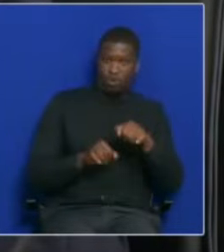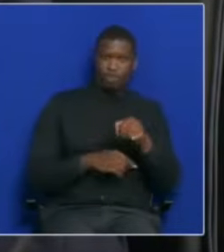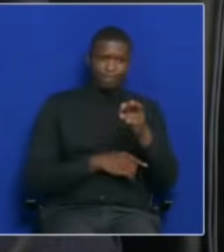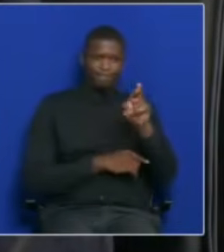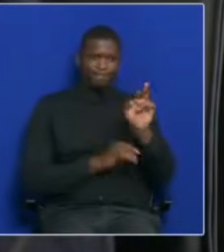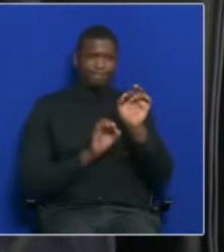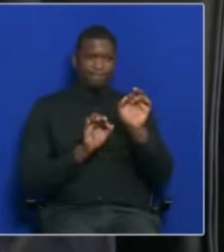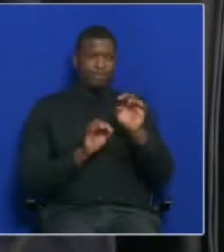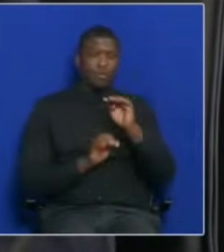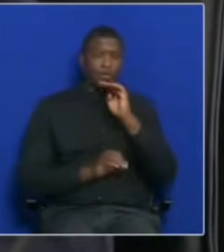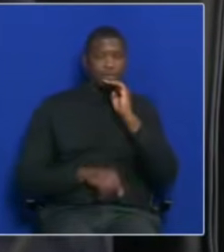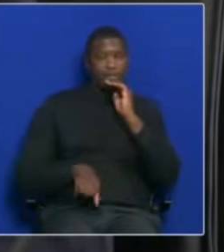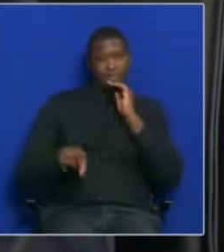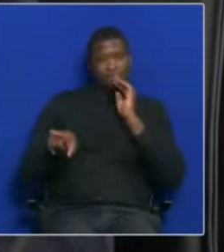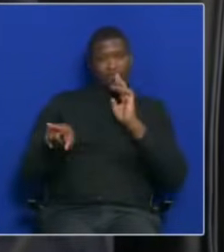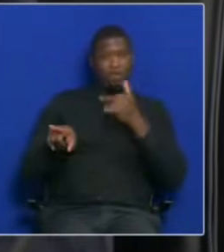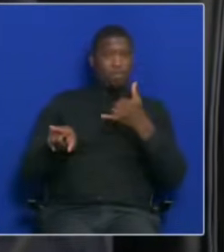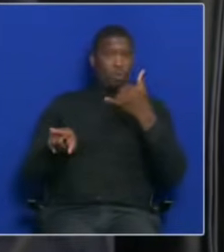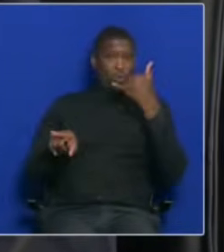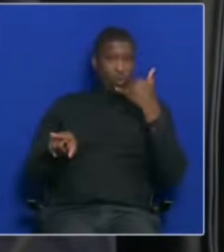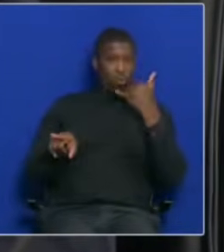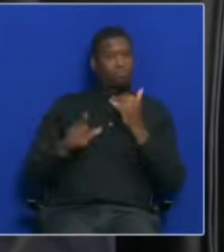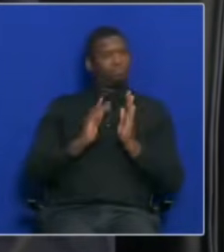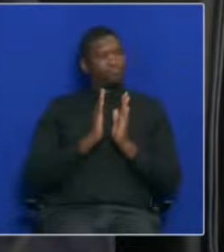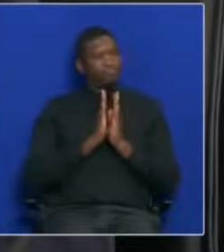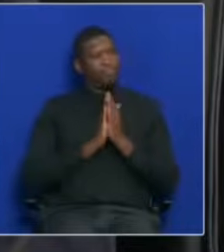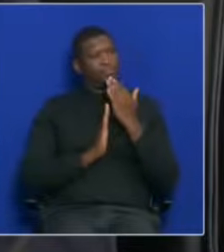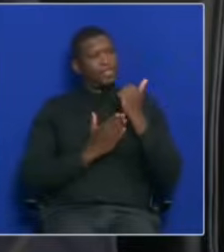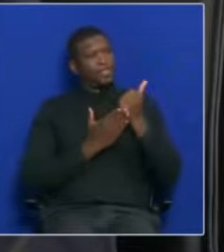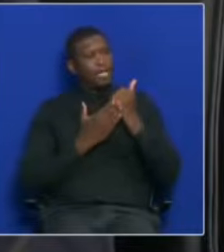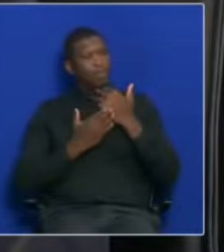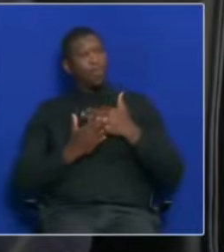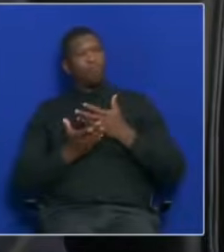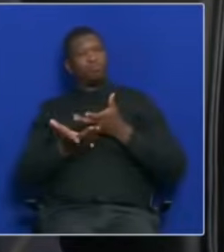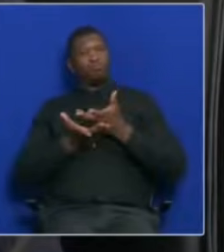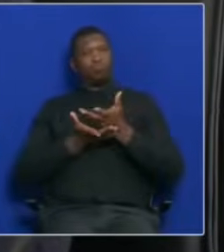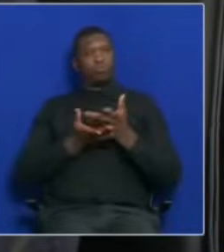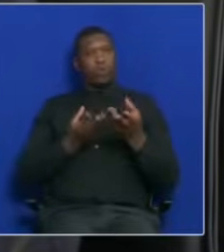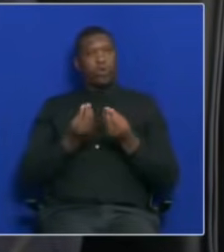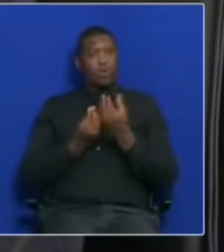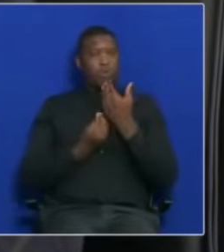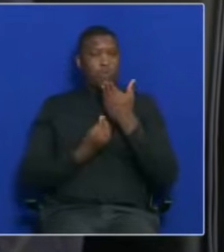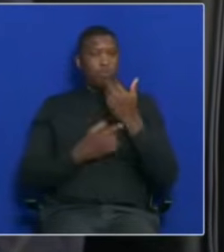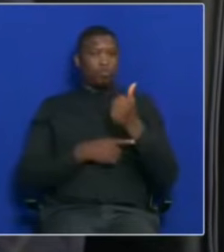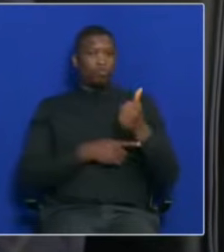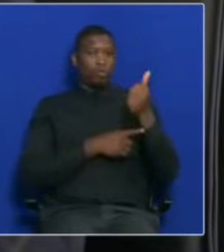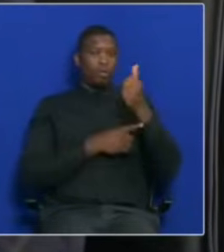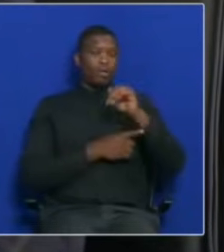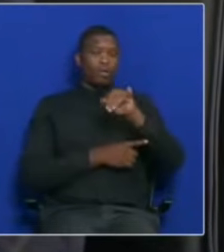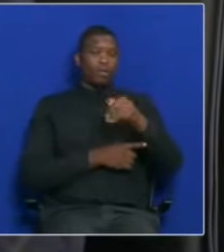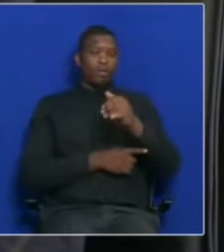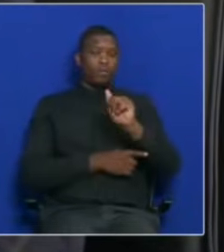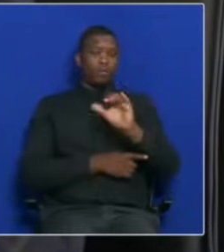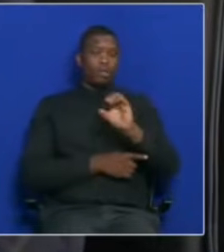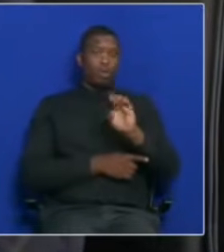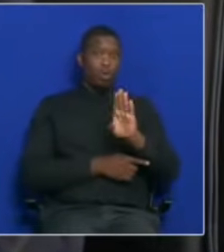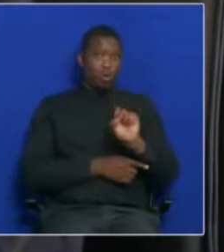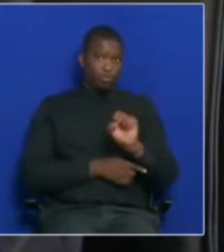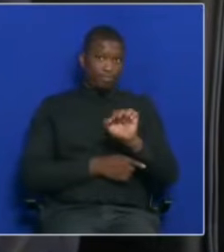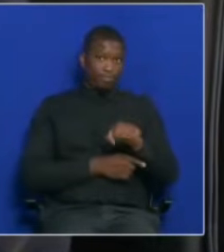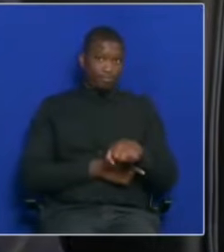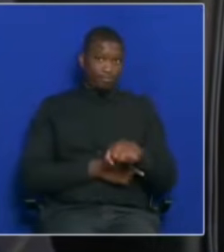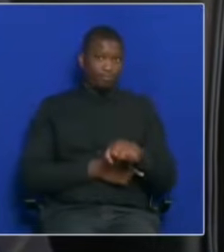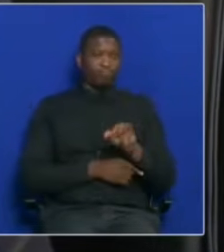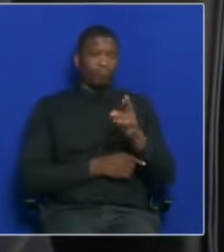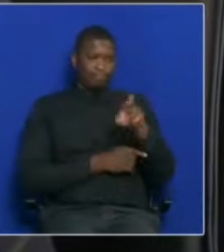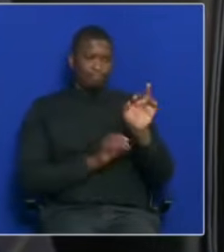asking assistance to speak to General Jacobs regarding handing over dockets. That is Now, correct. in your testimony earlier, you